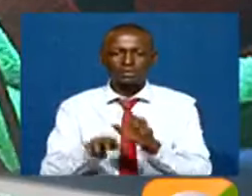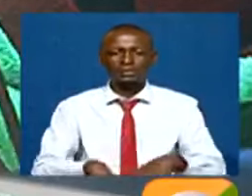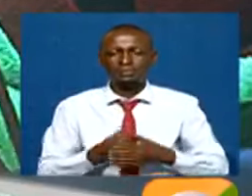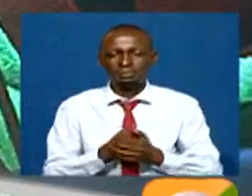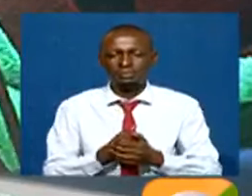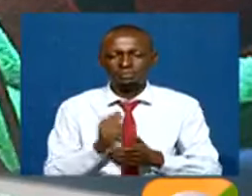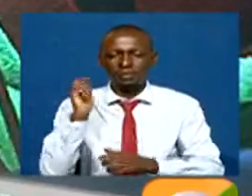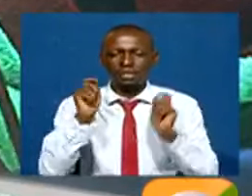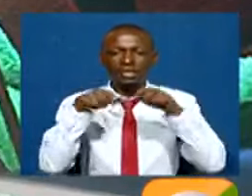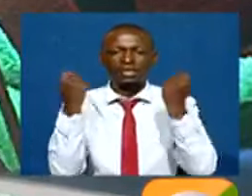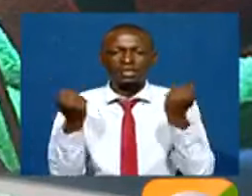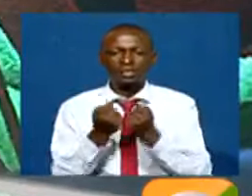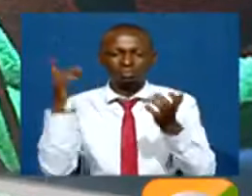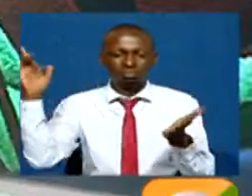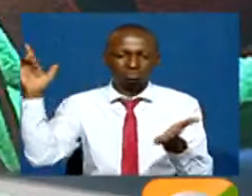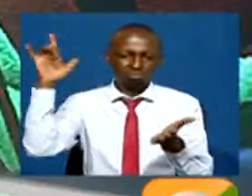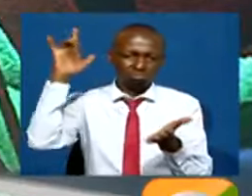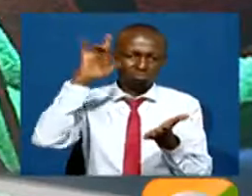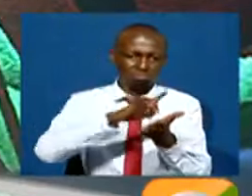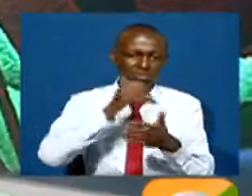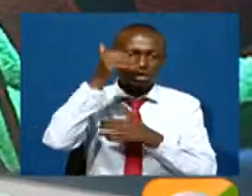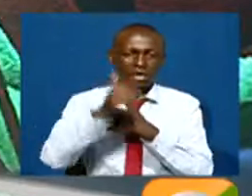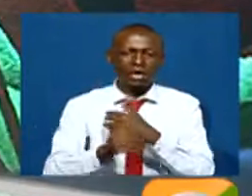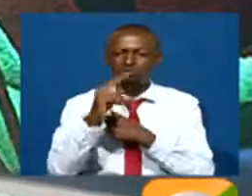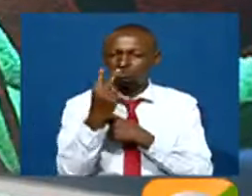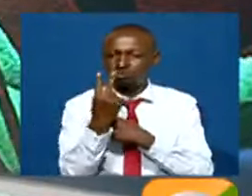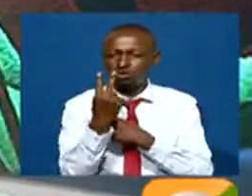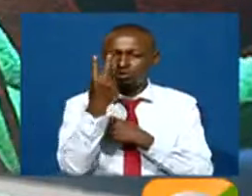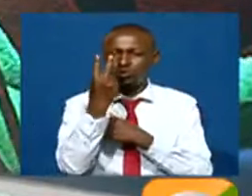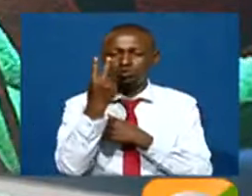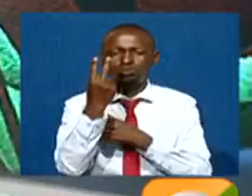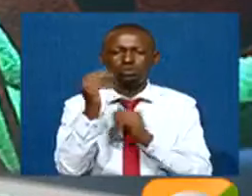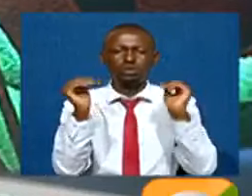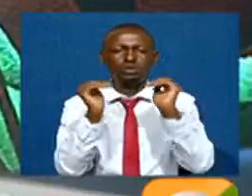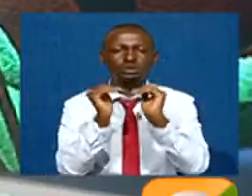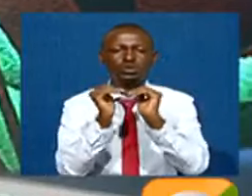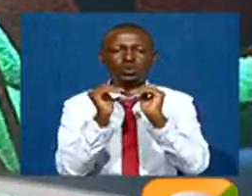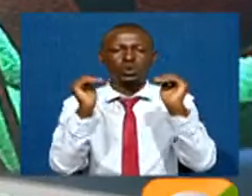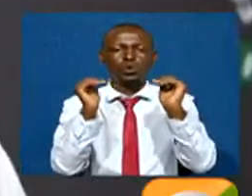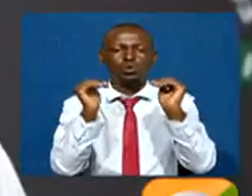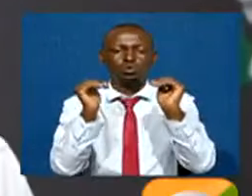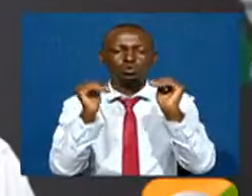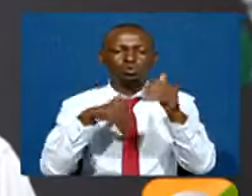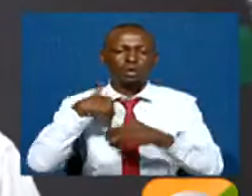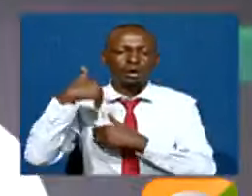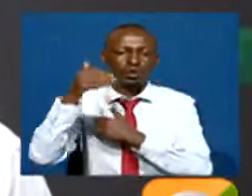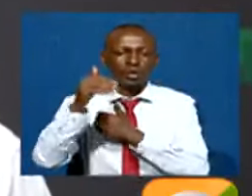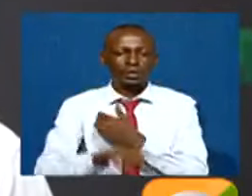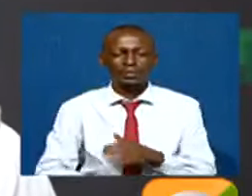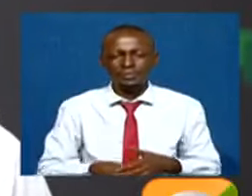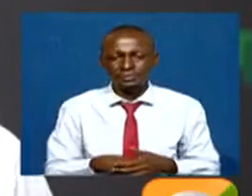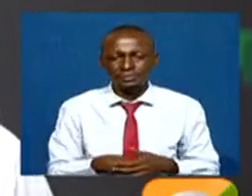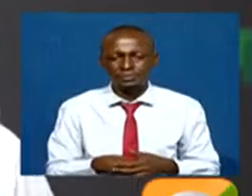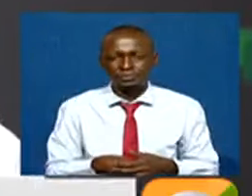Harambe Stars are back in the country after playing the two home matches away from home. We had the goal